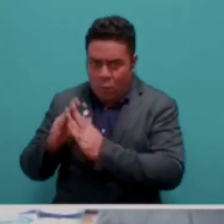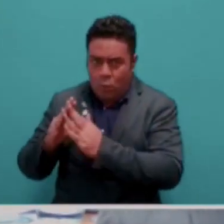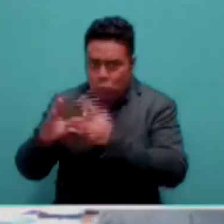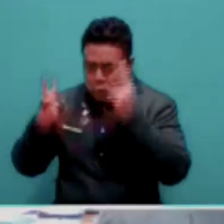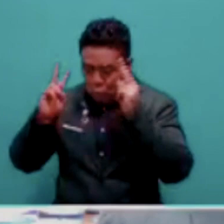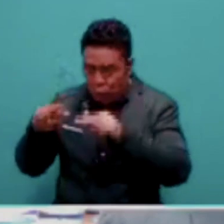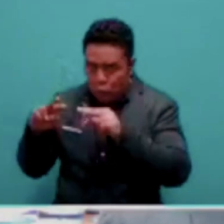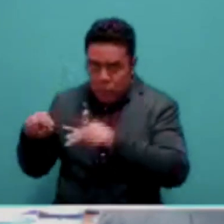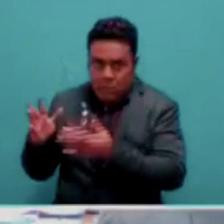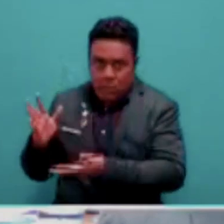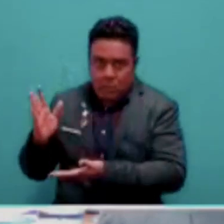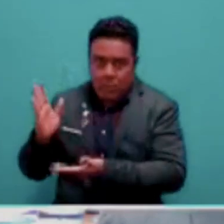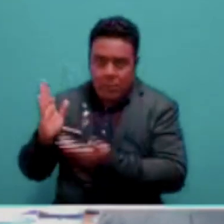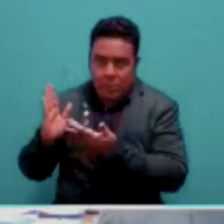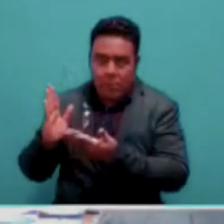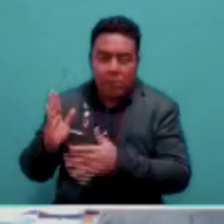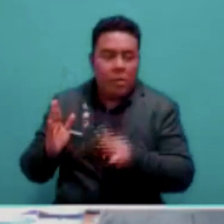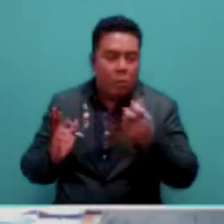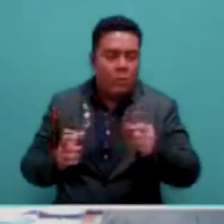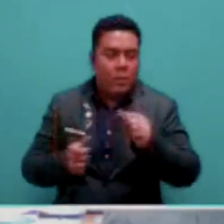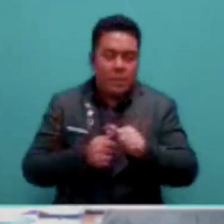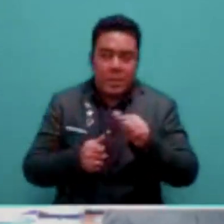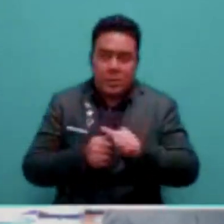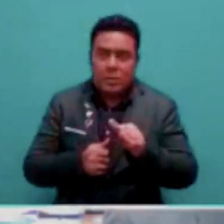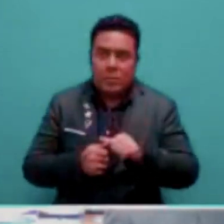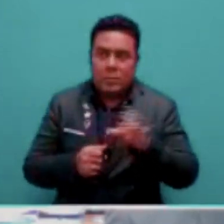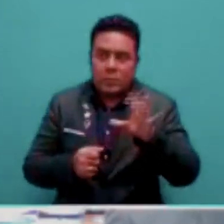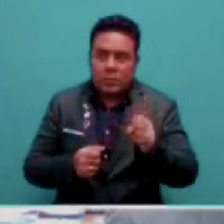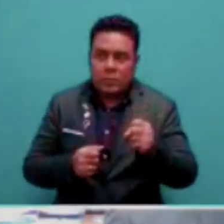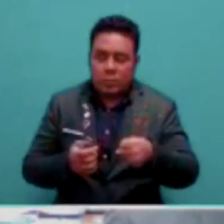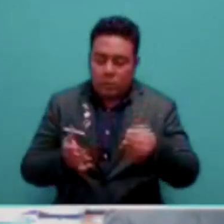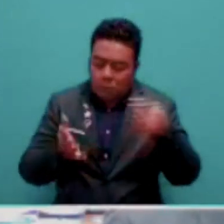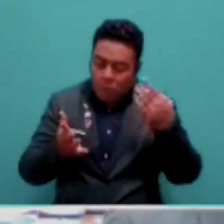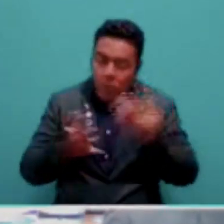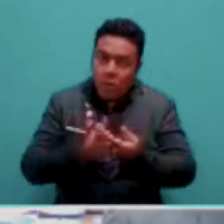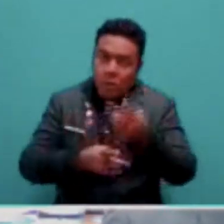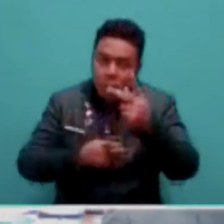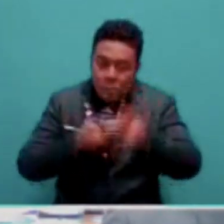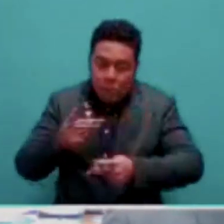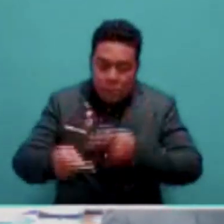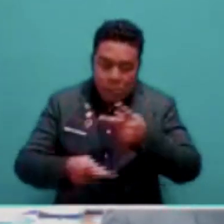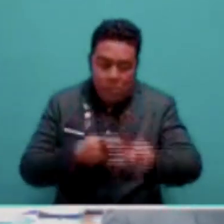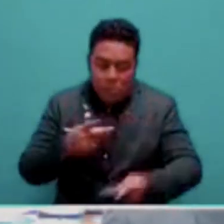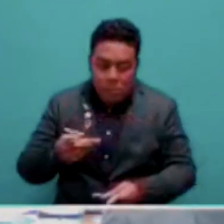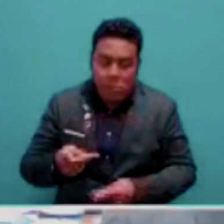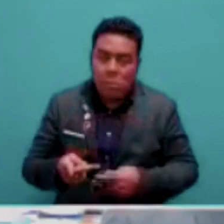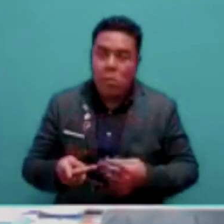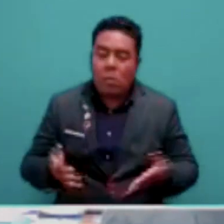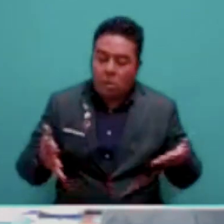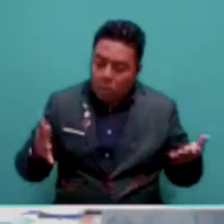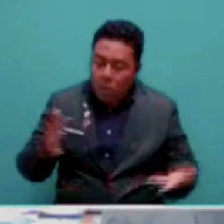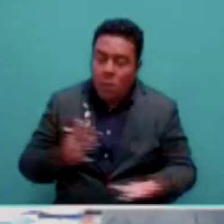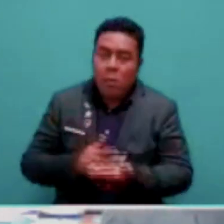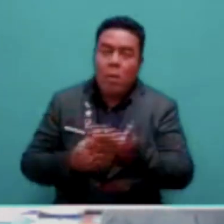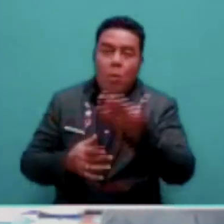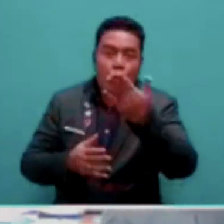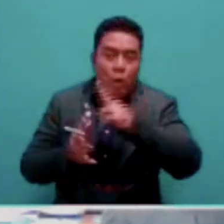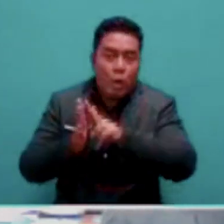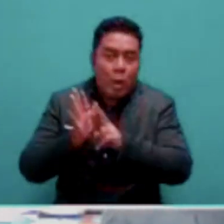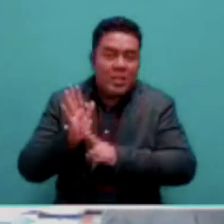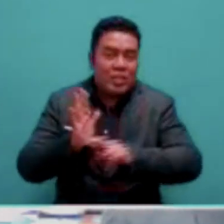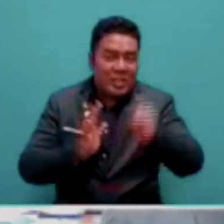into this, and they would have been in a better position to go through the processes outlined under Regulation